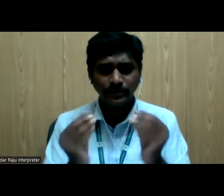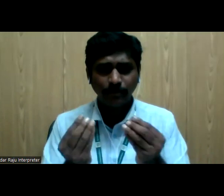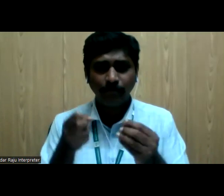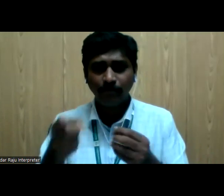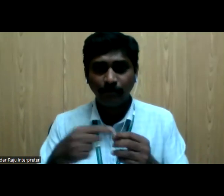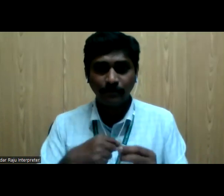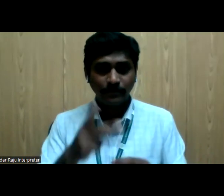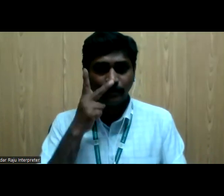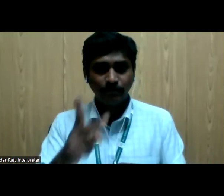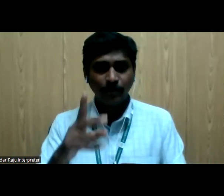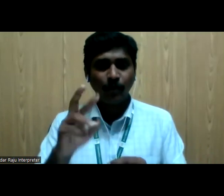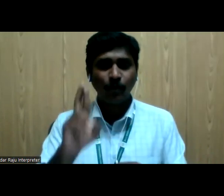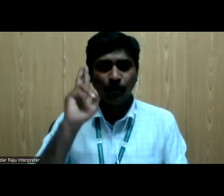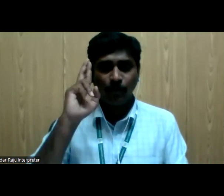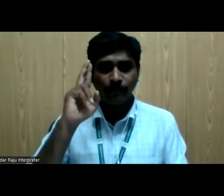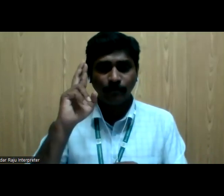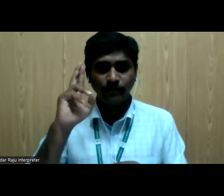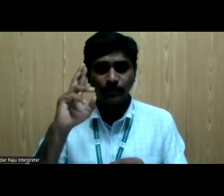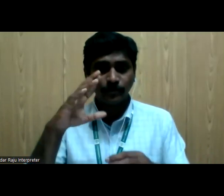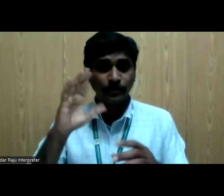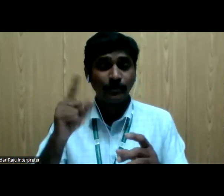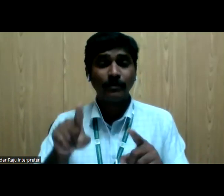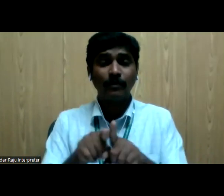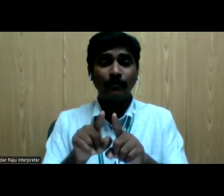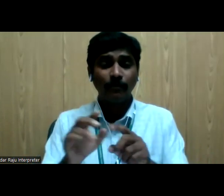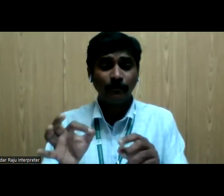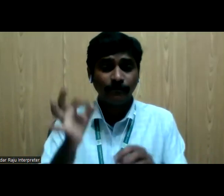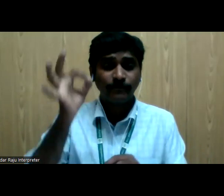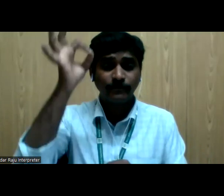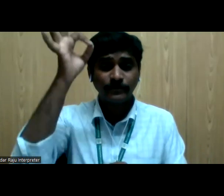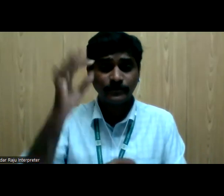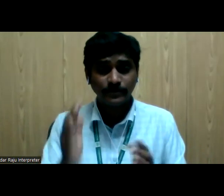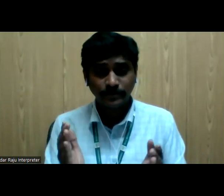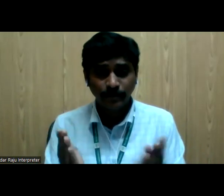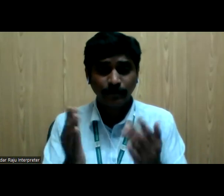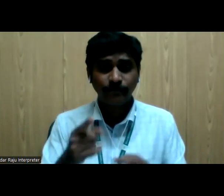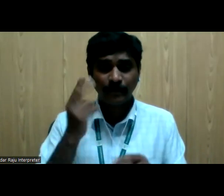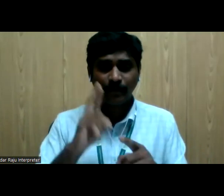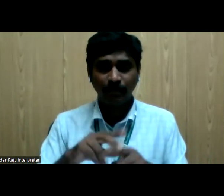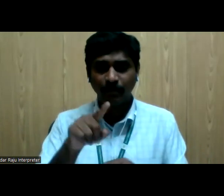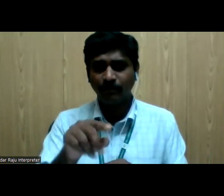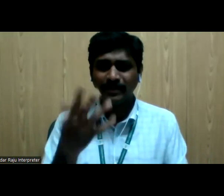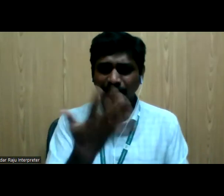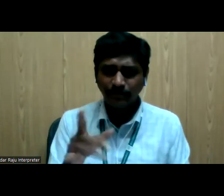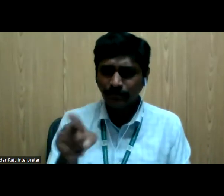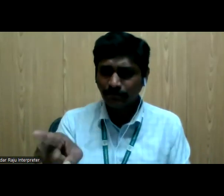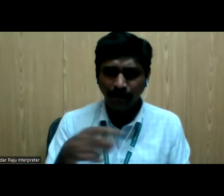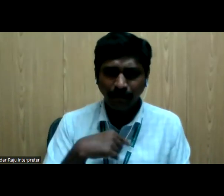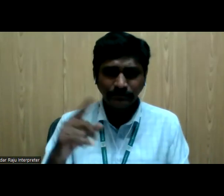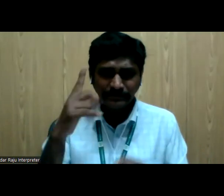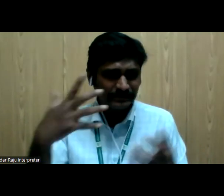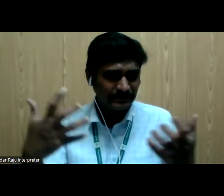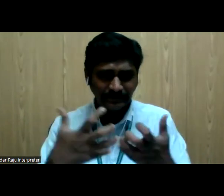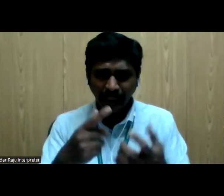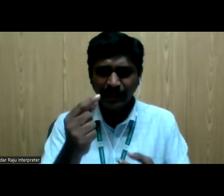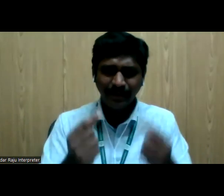us hope. There are also possibilities that if something is not addressing some very pressing challenge of an